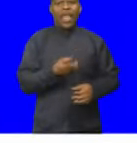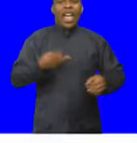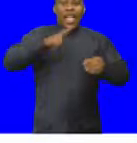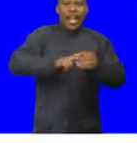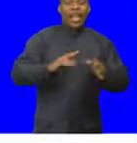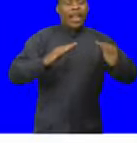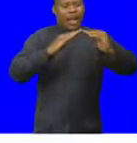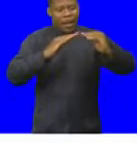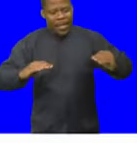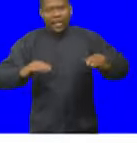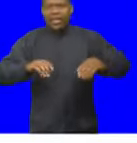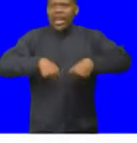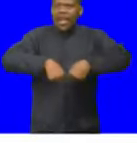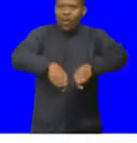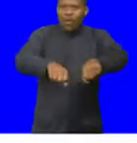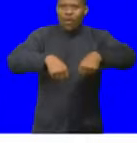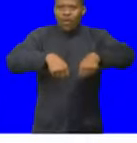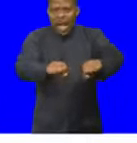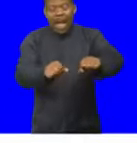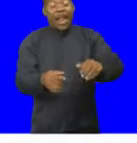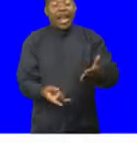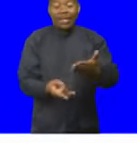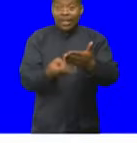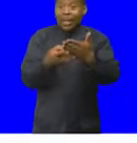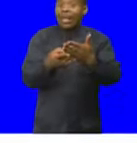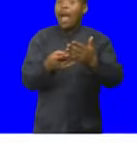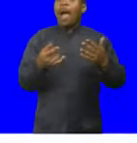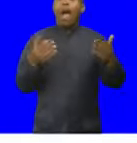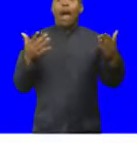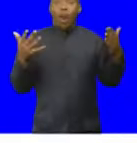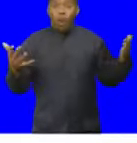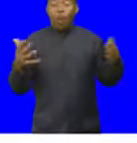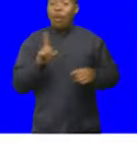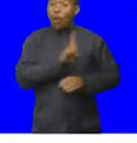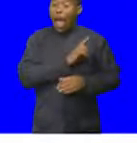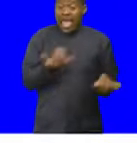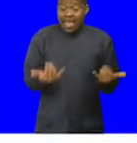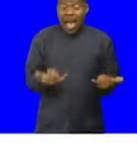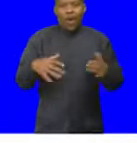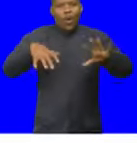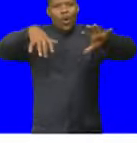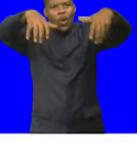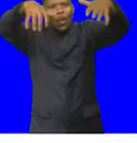lomsebenzi le lasende lakona. Ngiyancomeka liyana asisanepha.